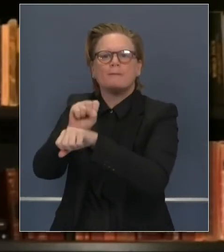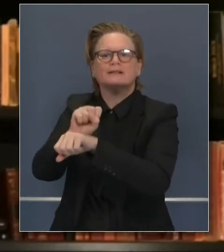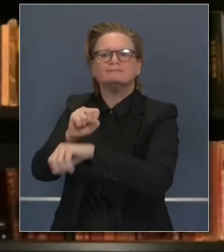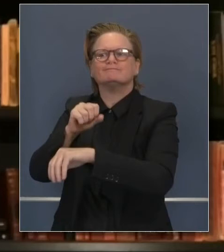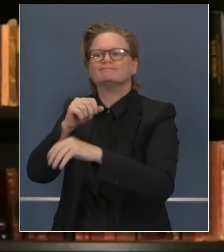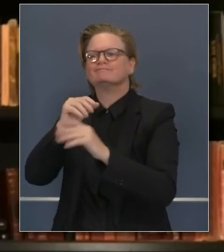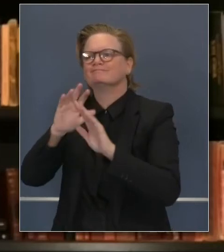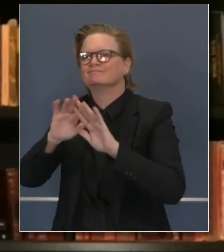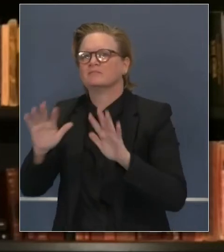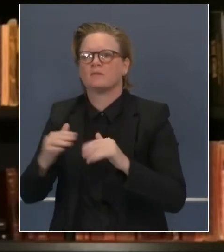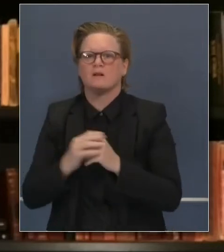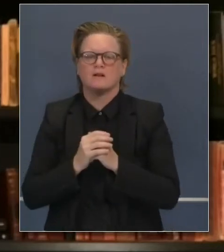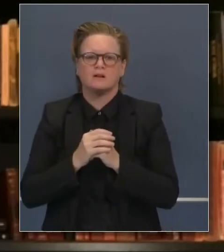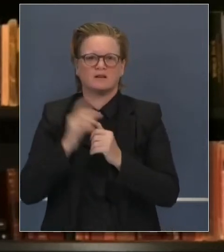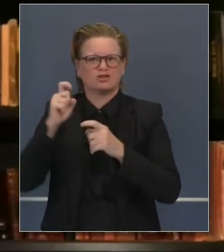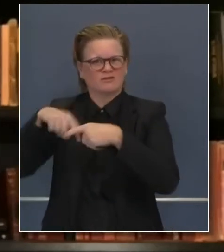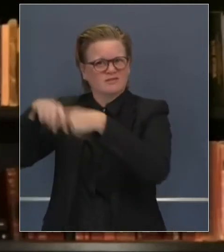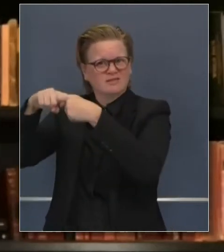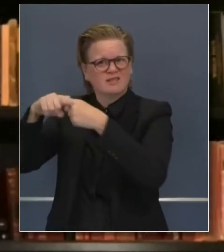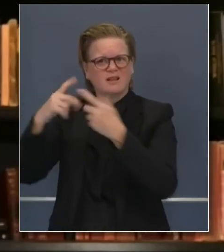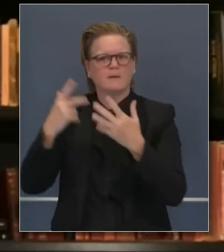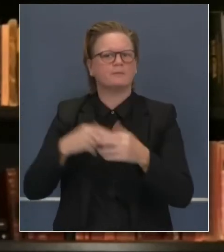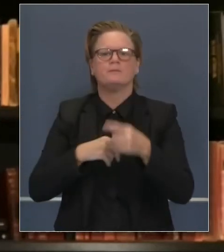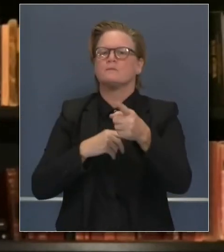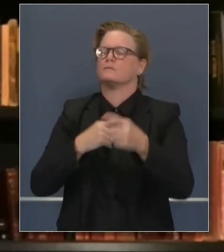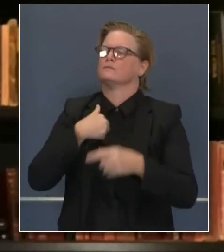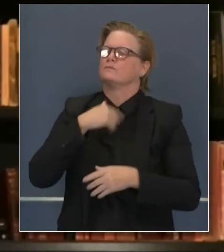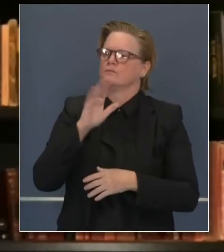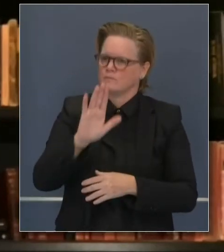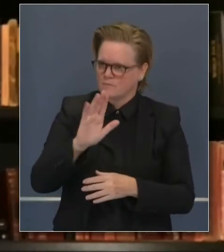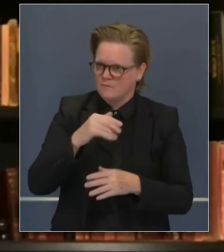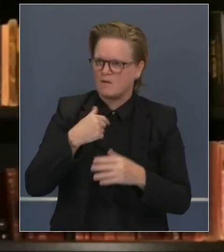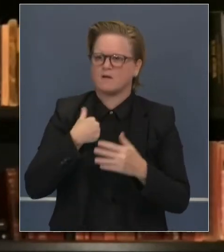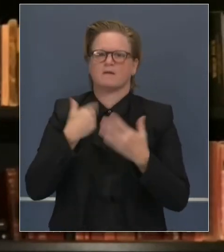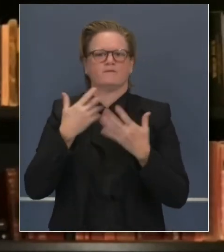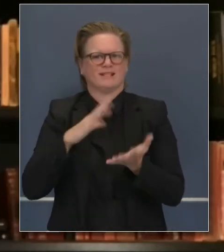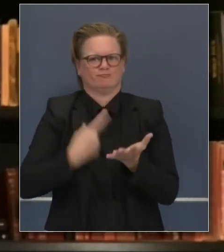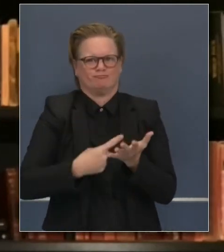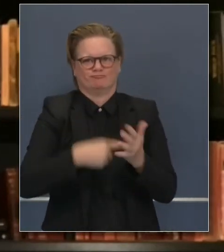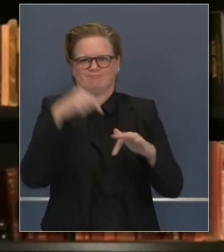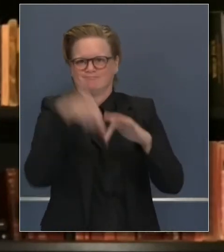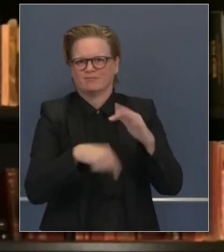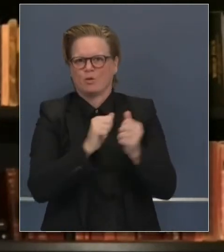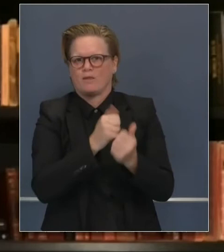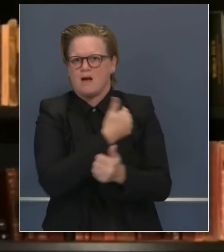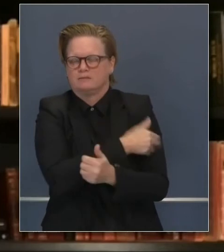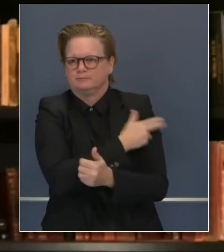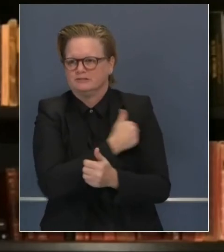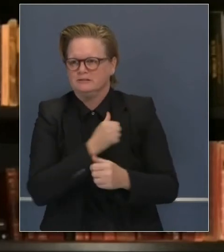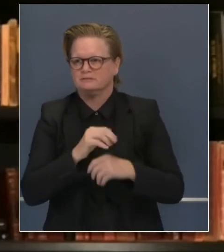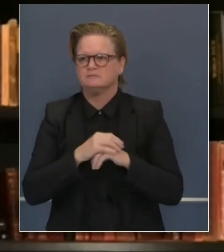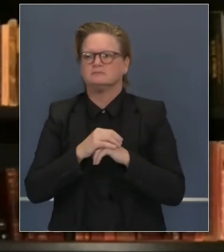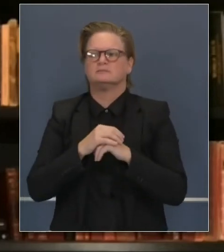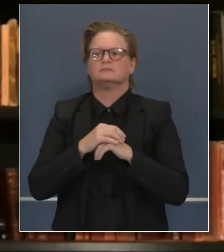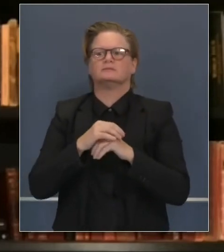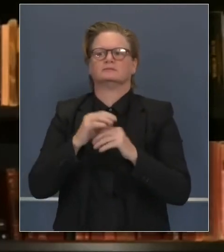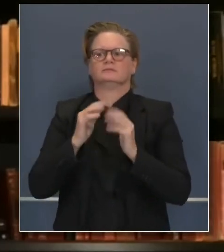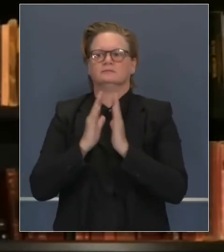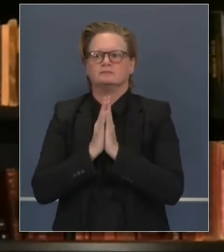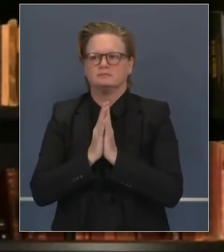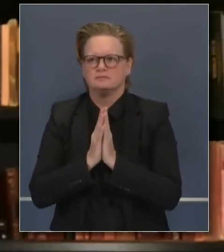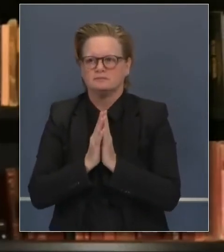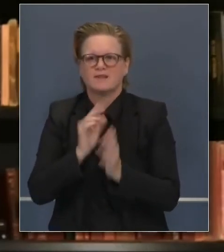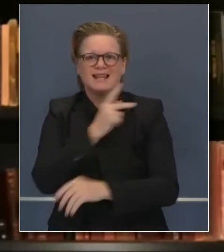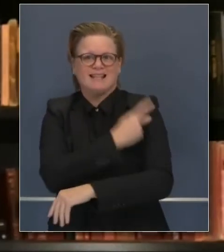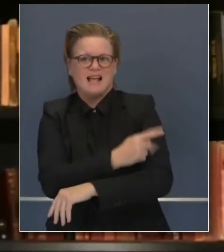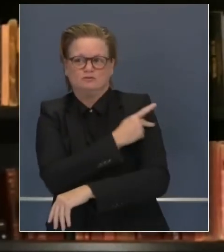direct conversations with hospitals, large and small, Dignity, Kaiser, Sutter, others by region, all up and down the state. They